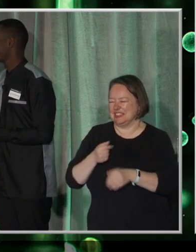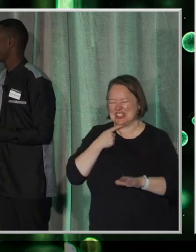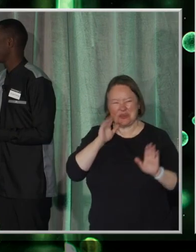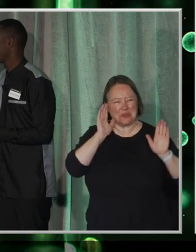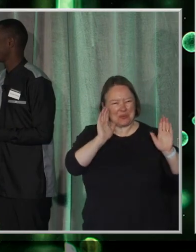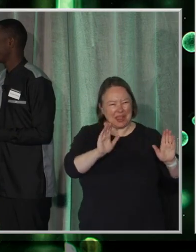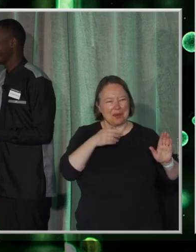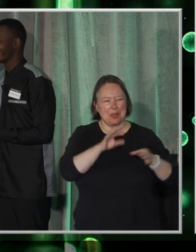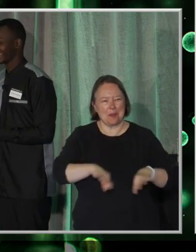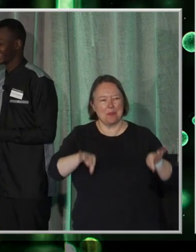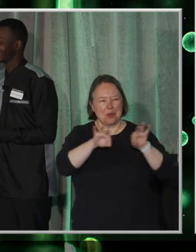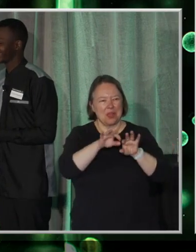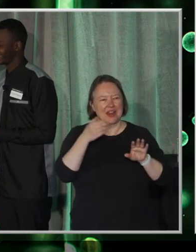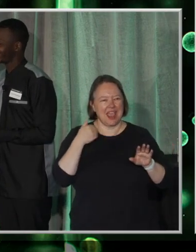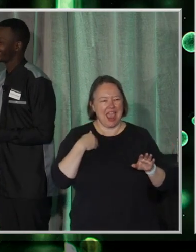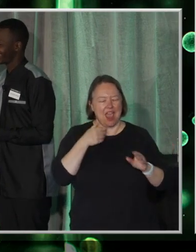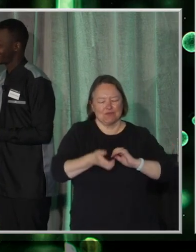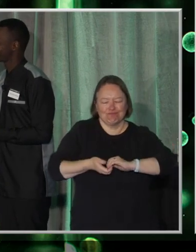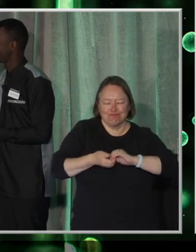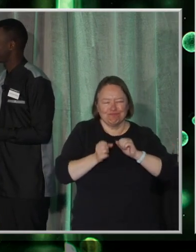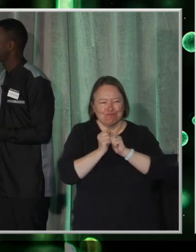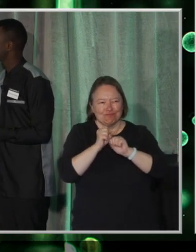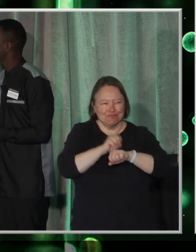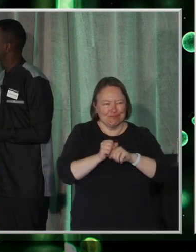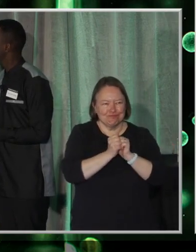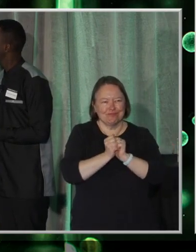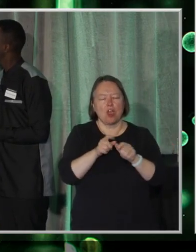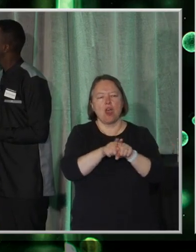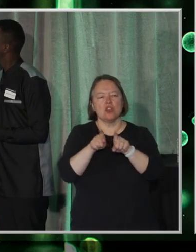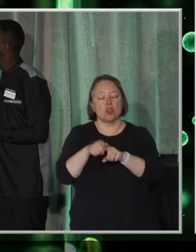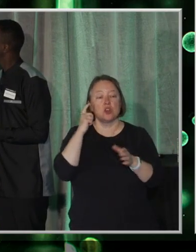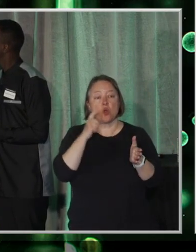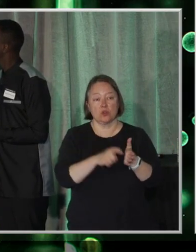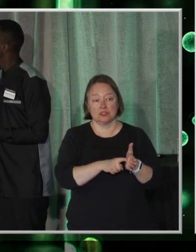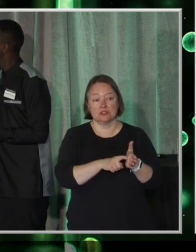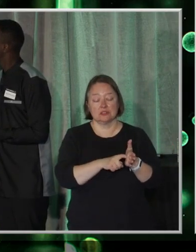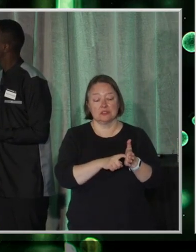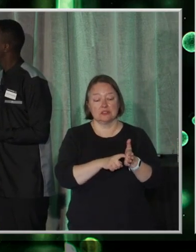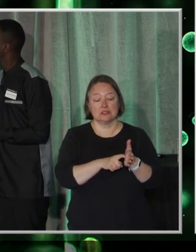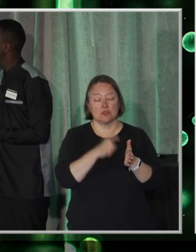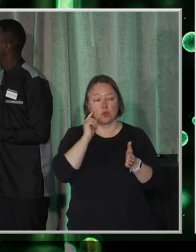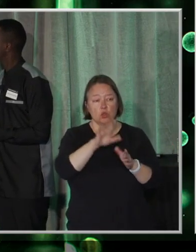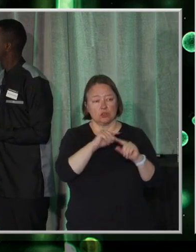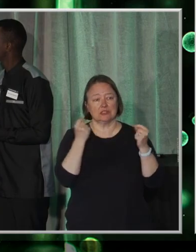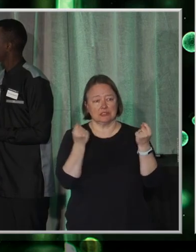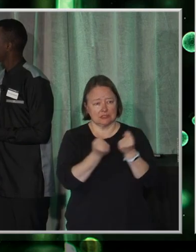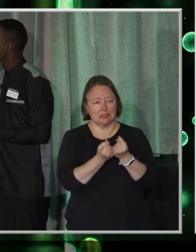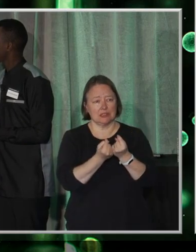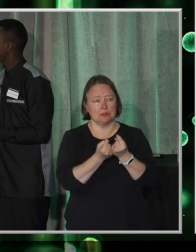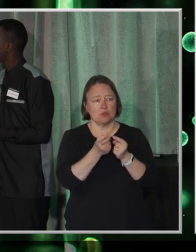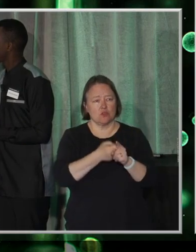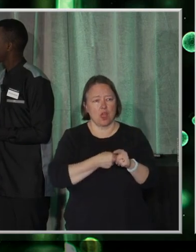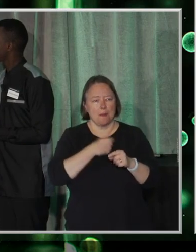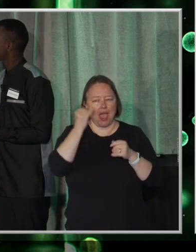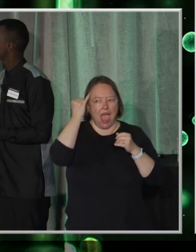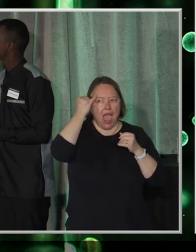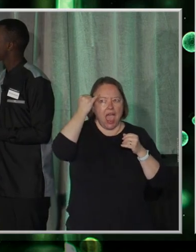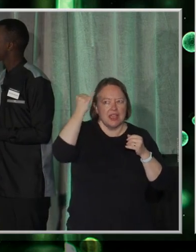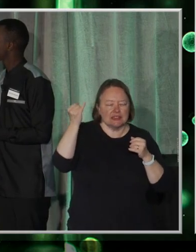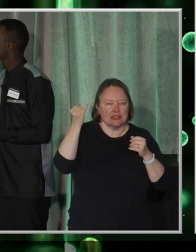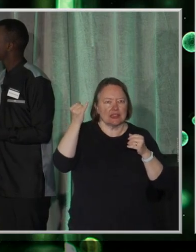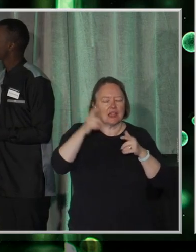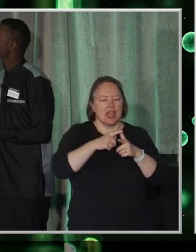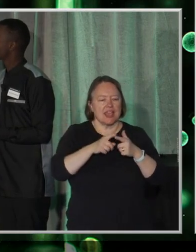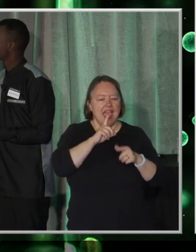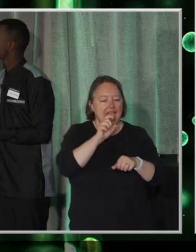great. How important to have such cohesiveness. Yeah, also noticed as well that for your team to go from an idea to come to